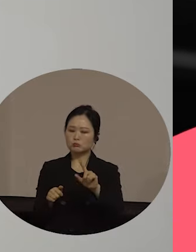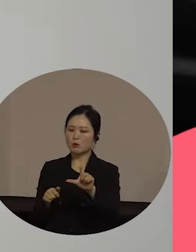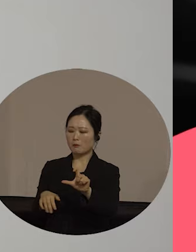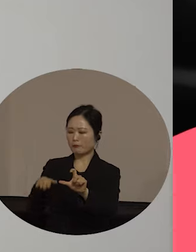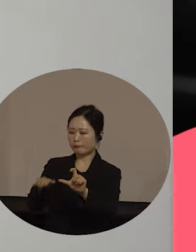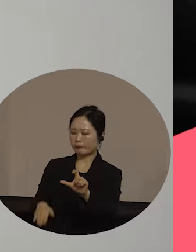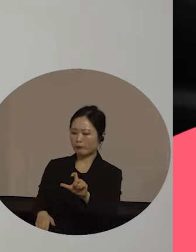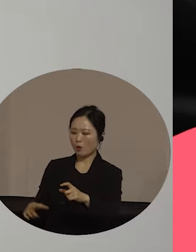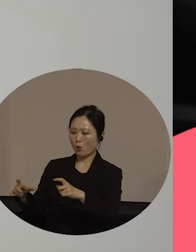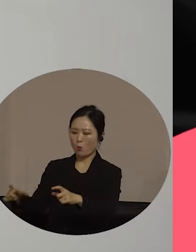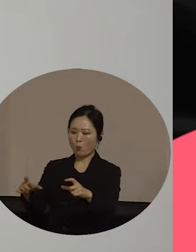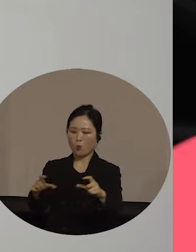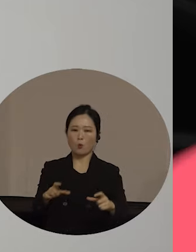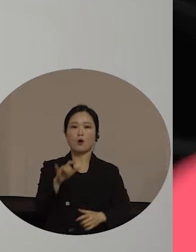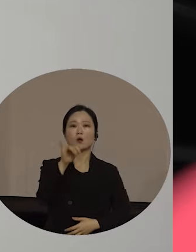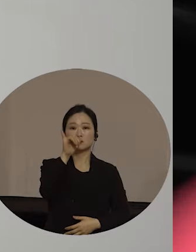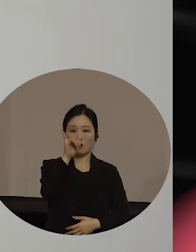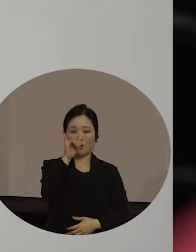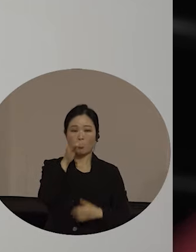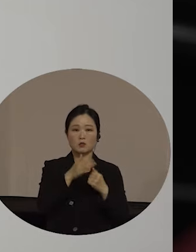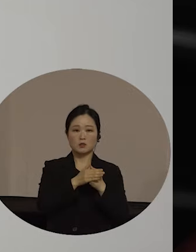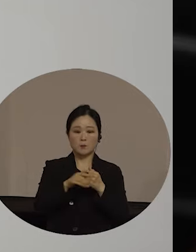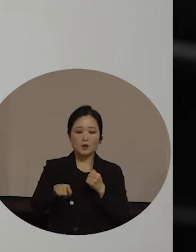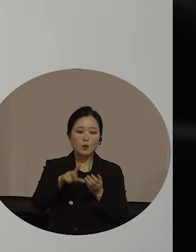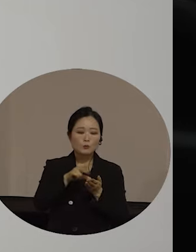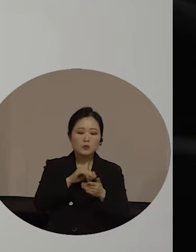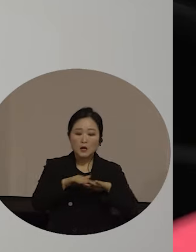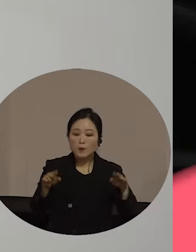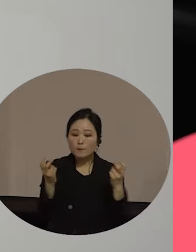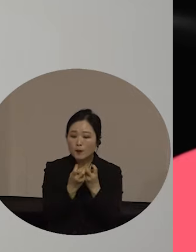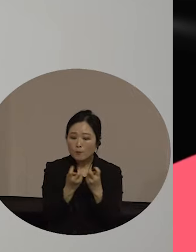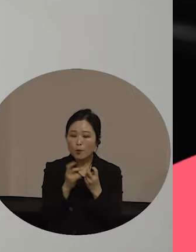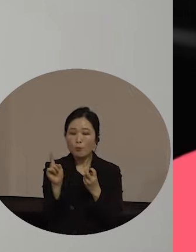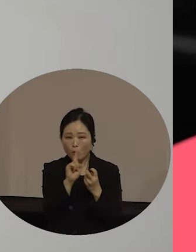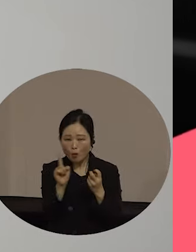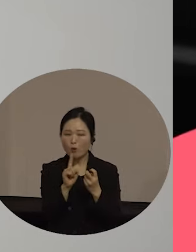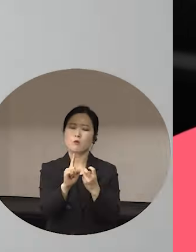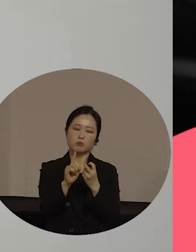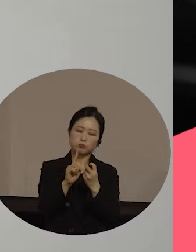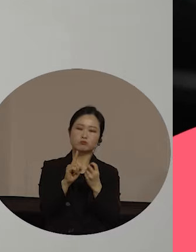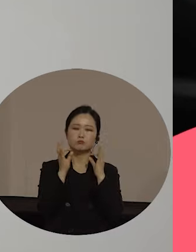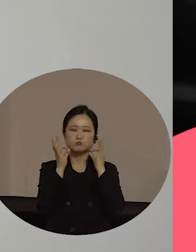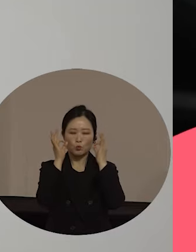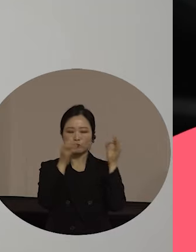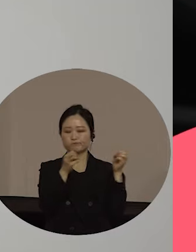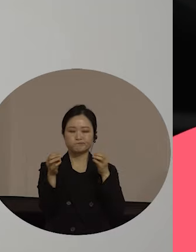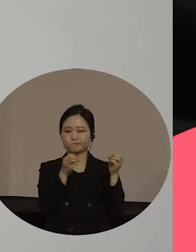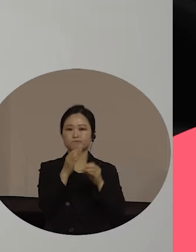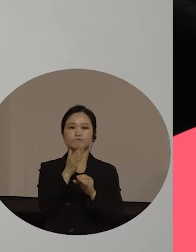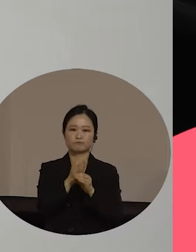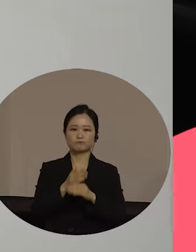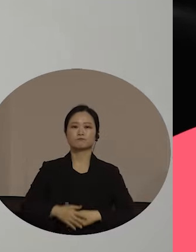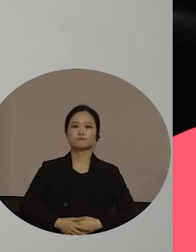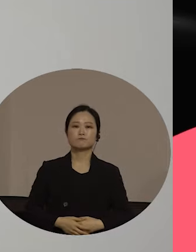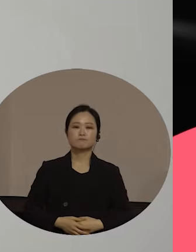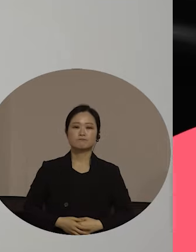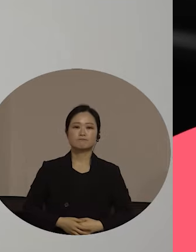happen. And the offerings to elderly people are very